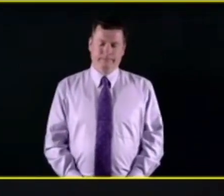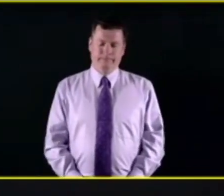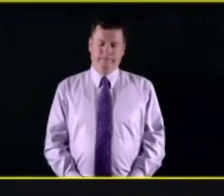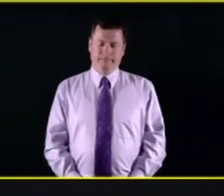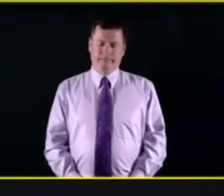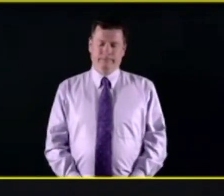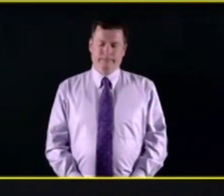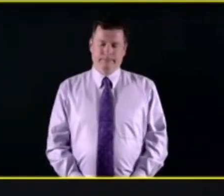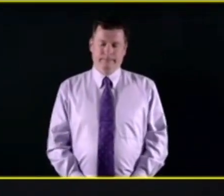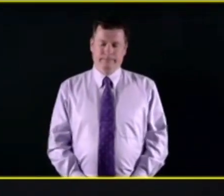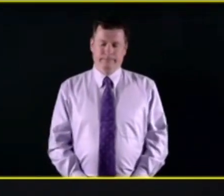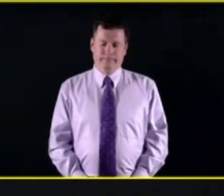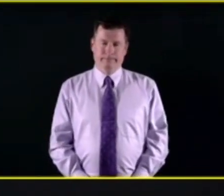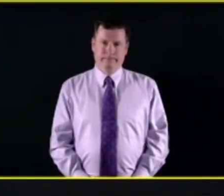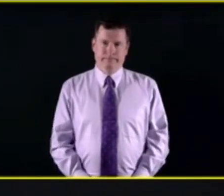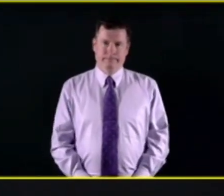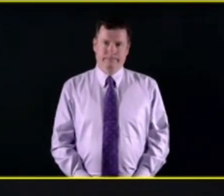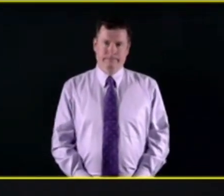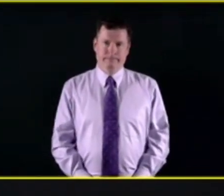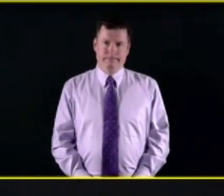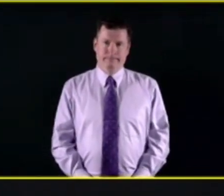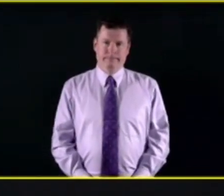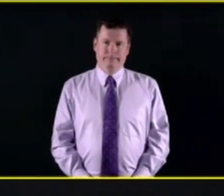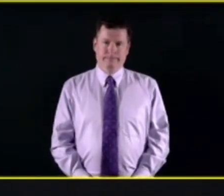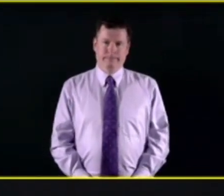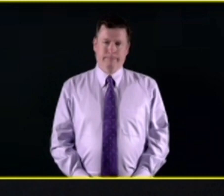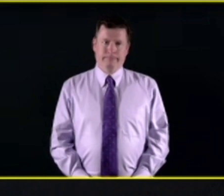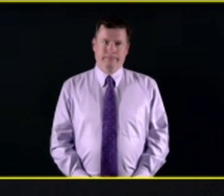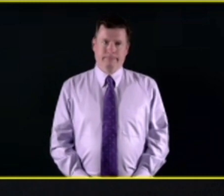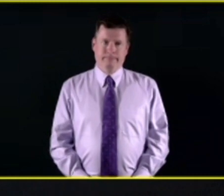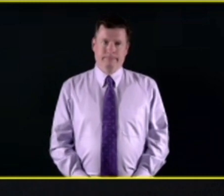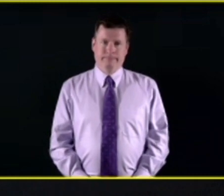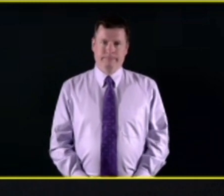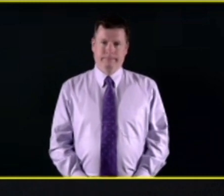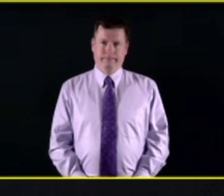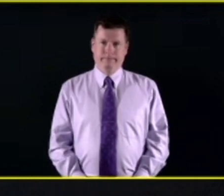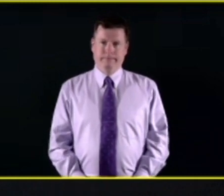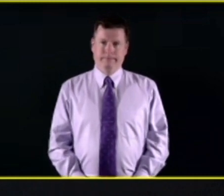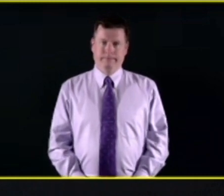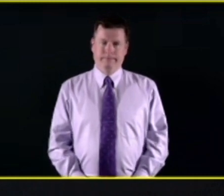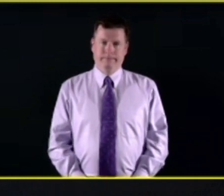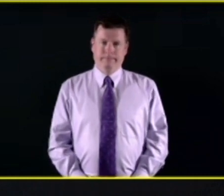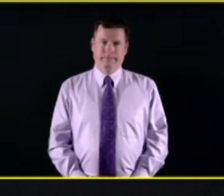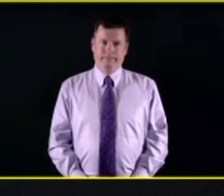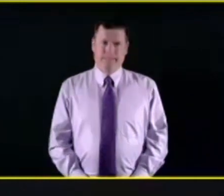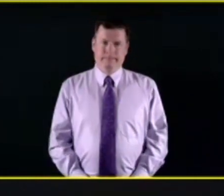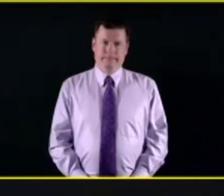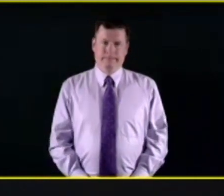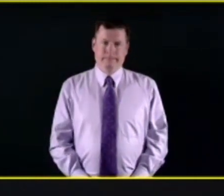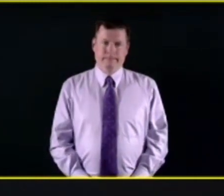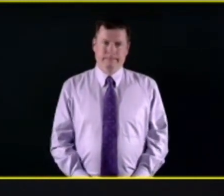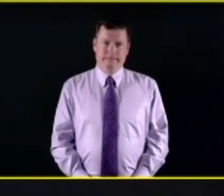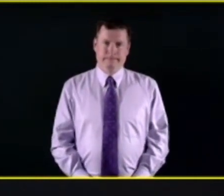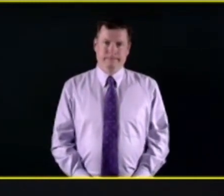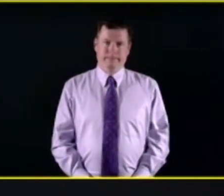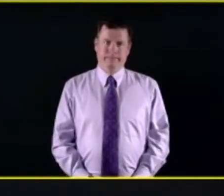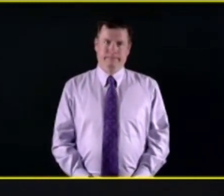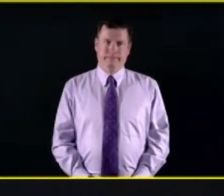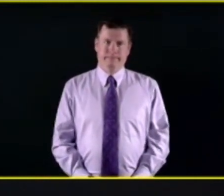No luck, Corey? Nothing at the moment. No, I'm sorry. All right. We can come back to you,